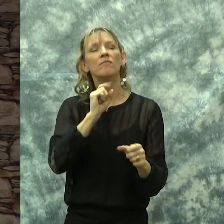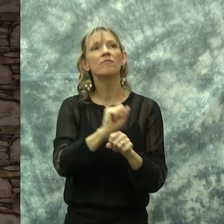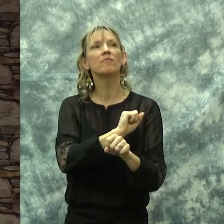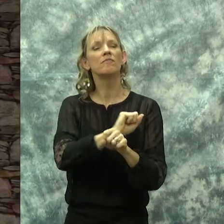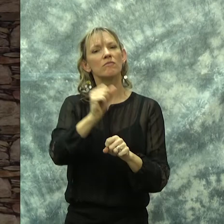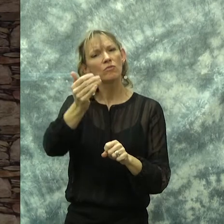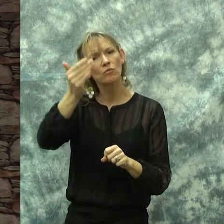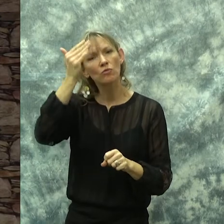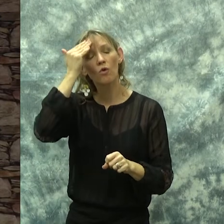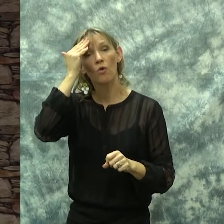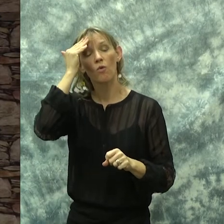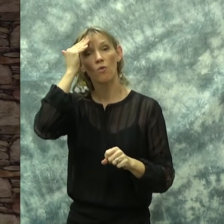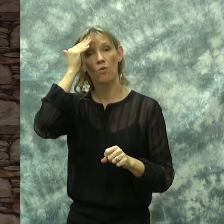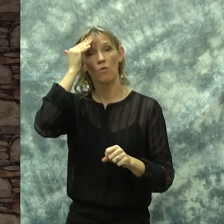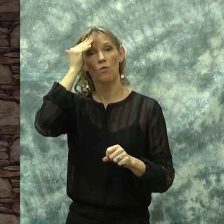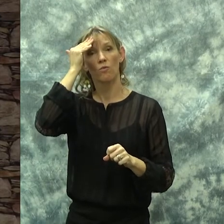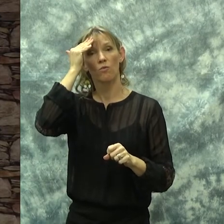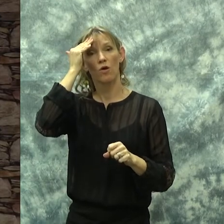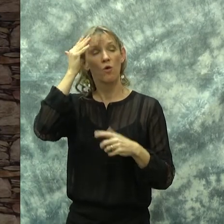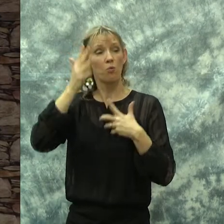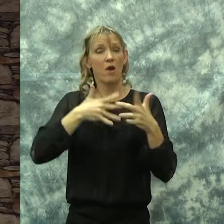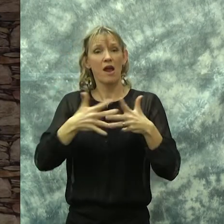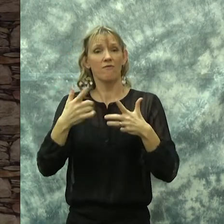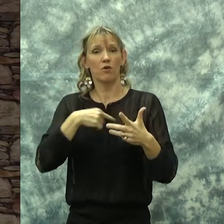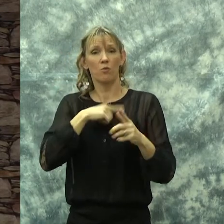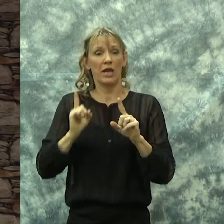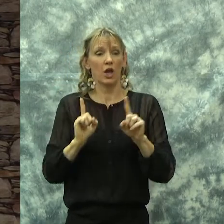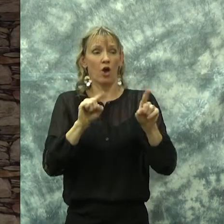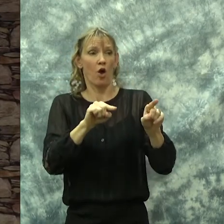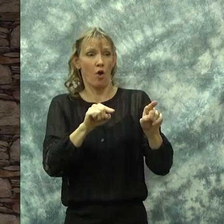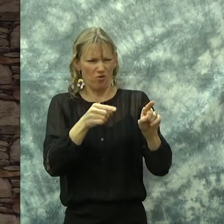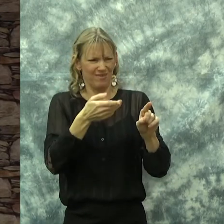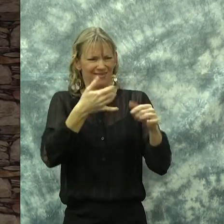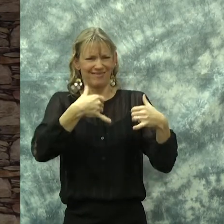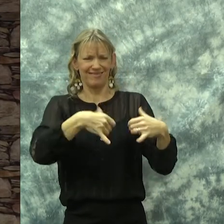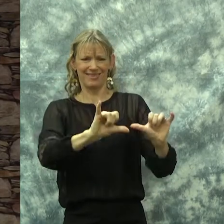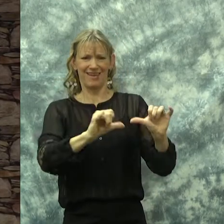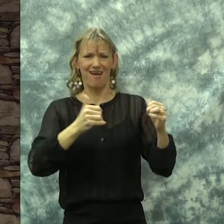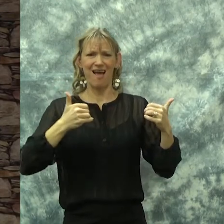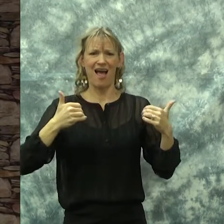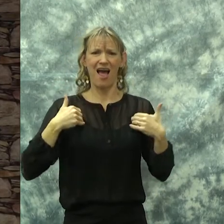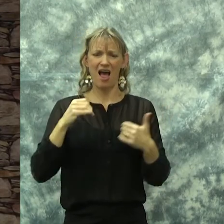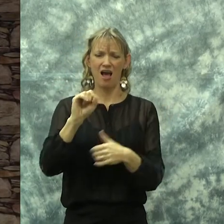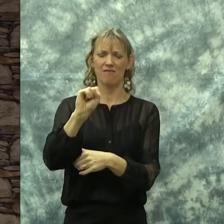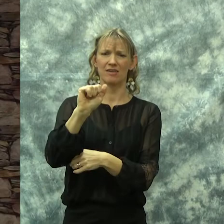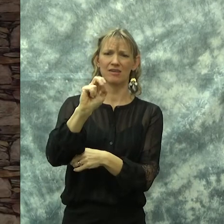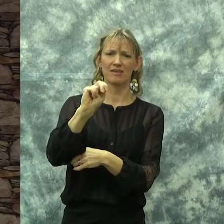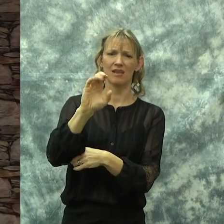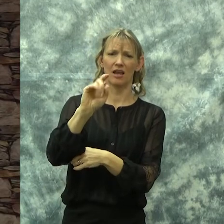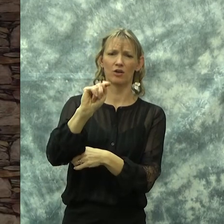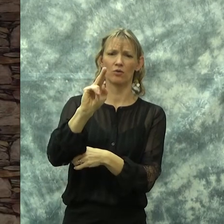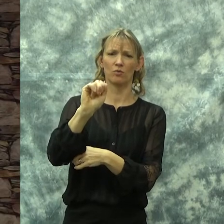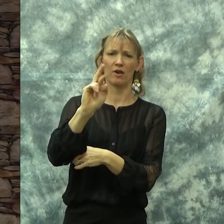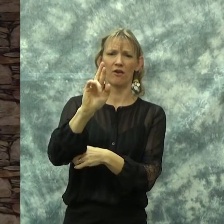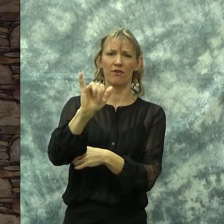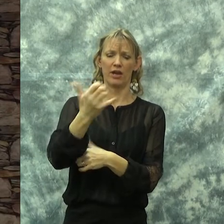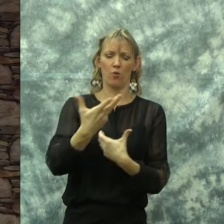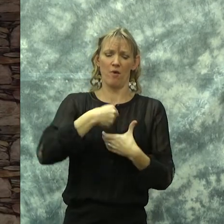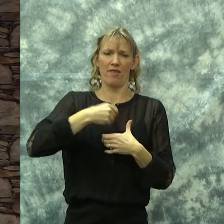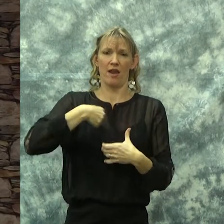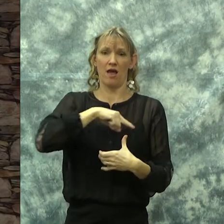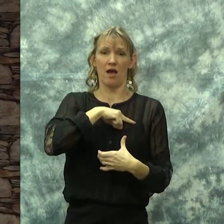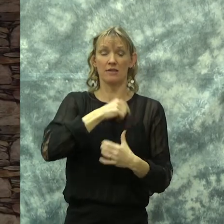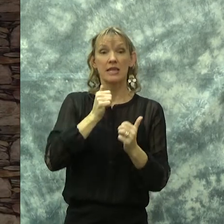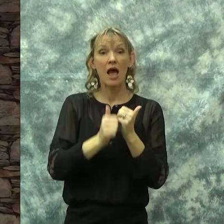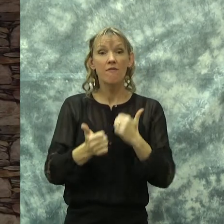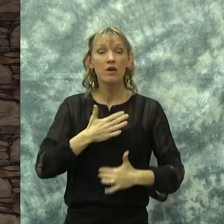there is a sanctuary, no matter where we are, that exists within us. And with